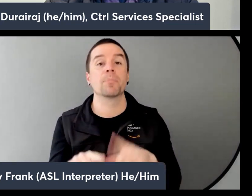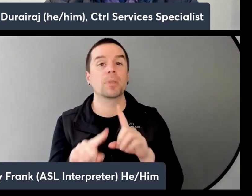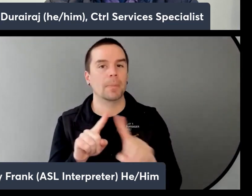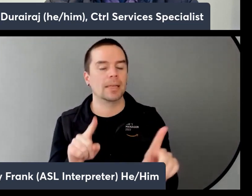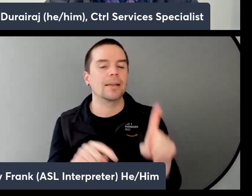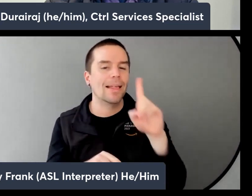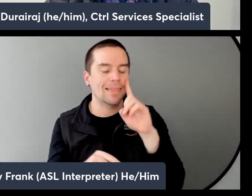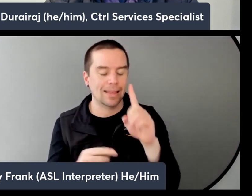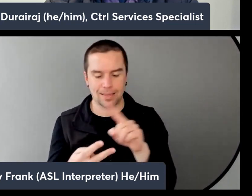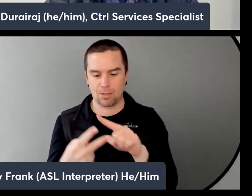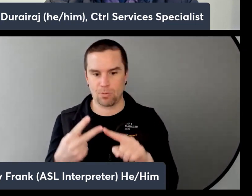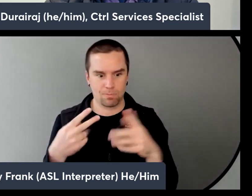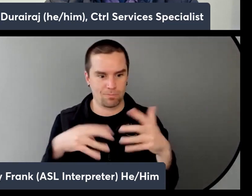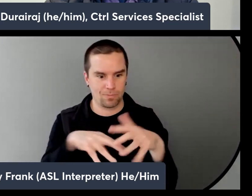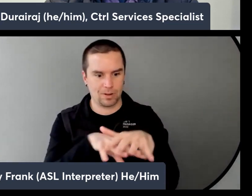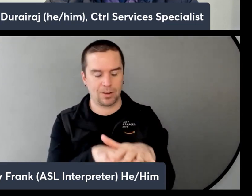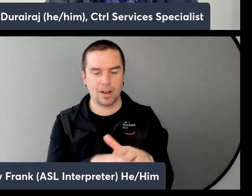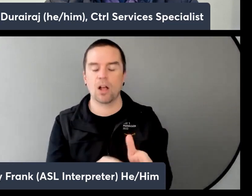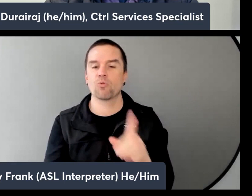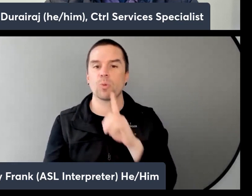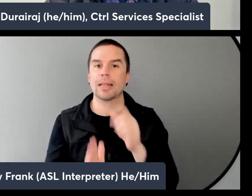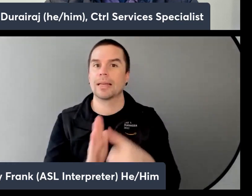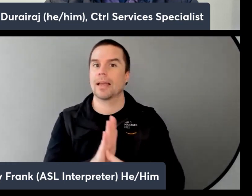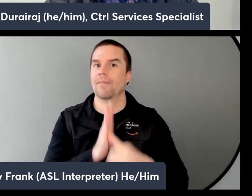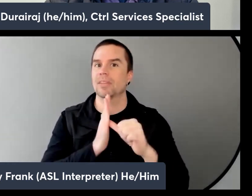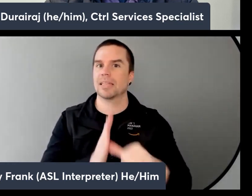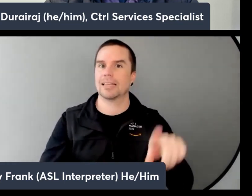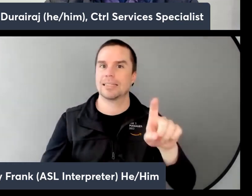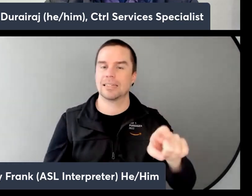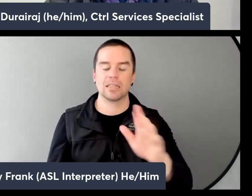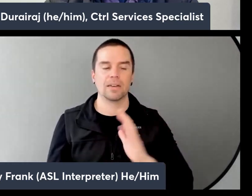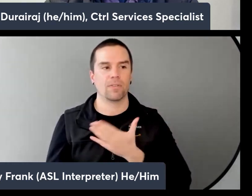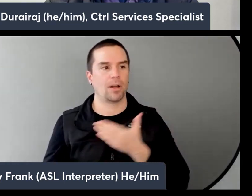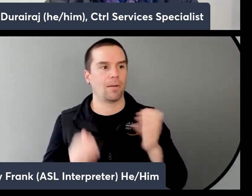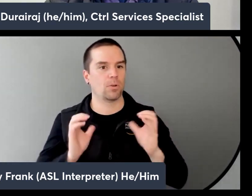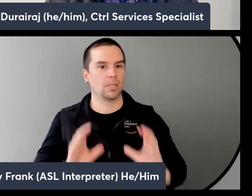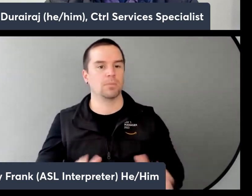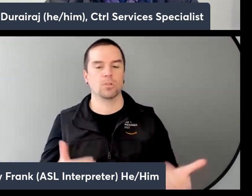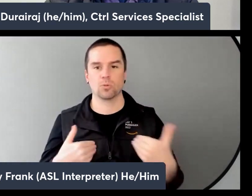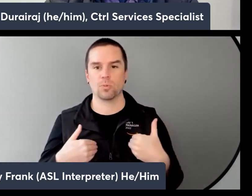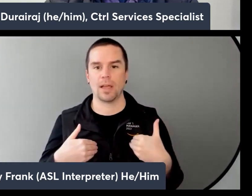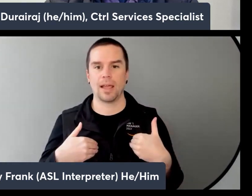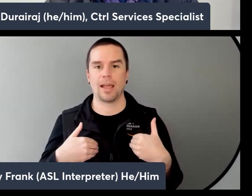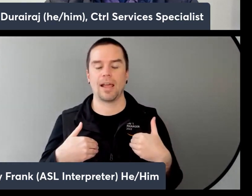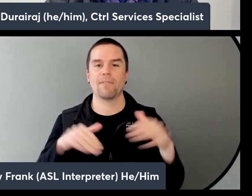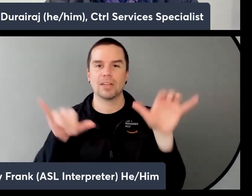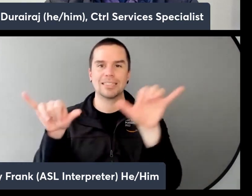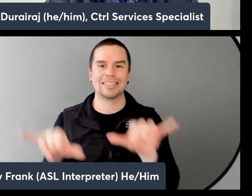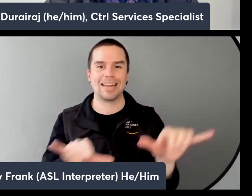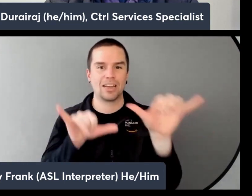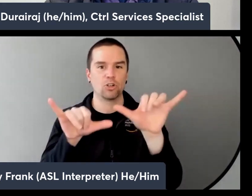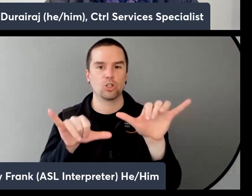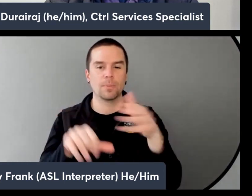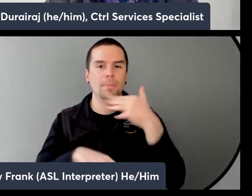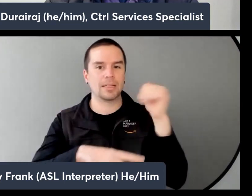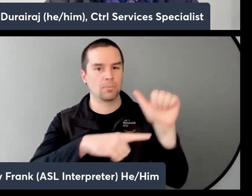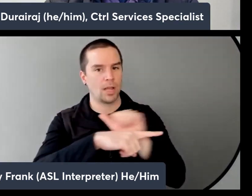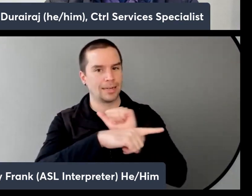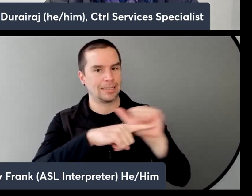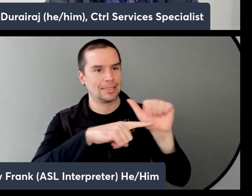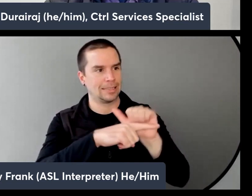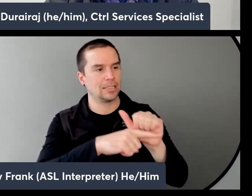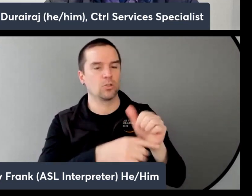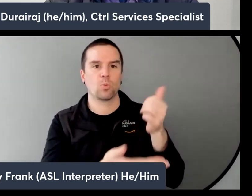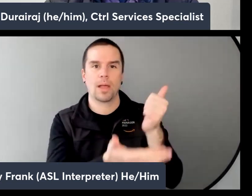of highlights the need for our customers to have these standards and these practices to manage their secrets,